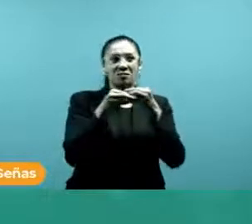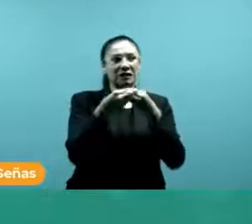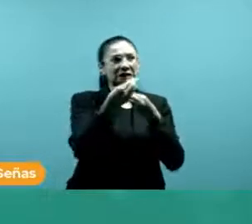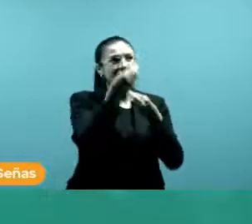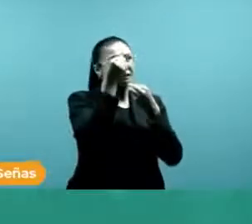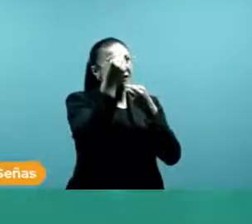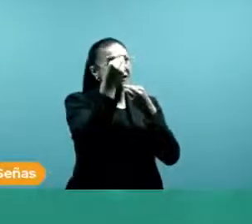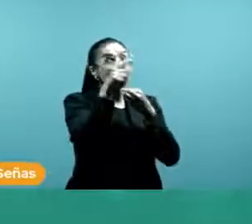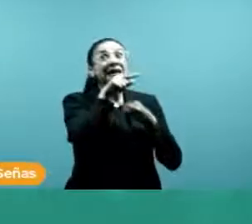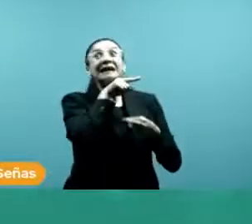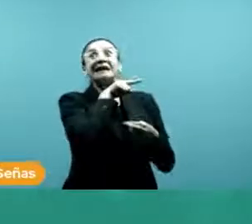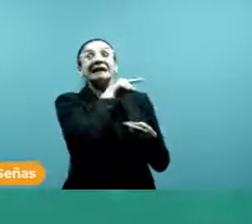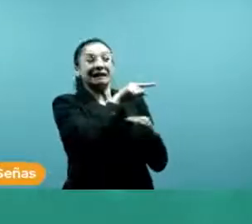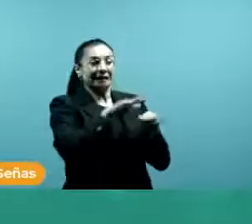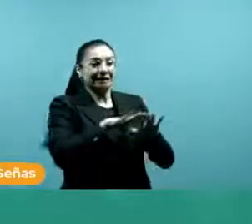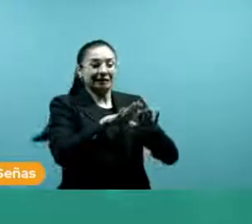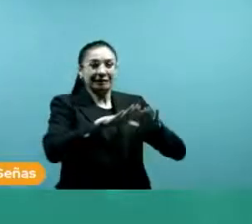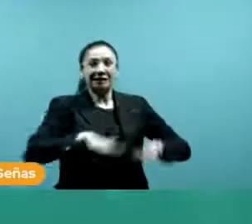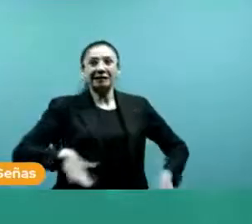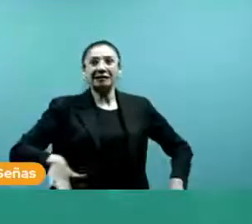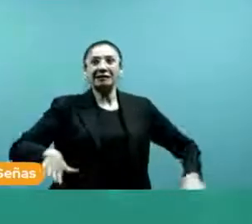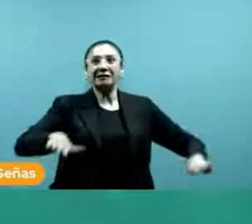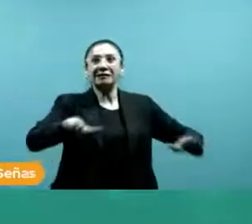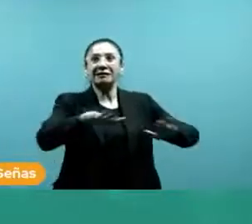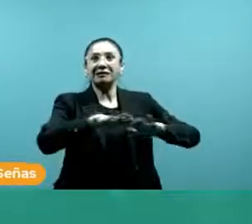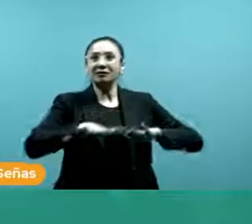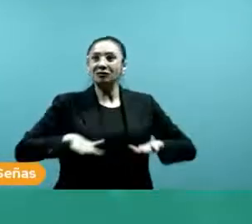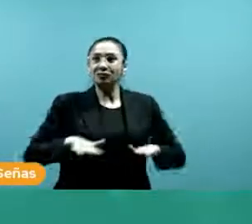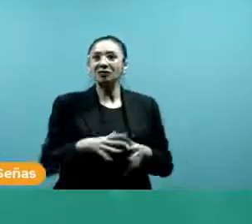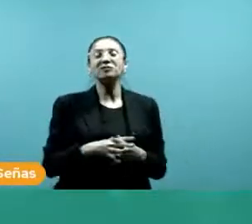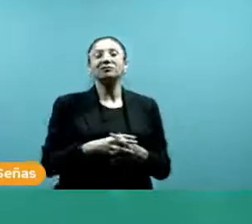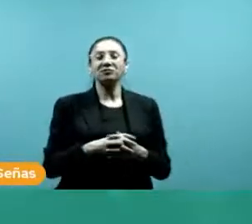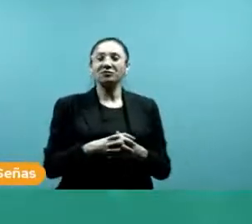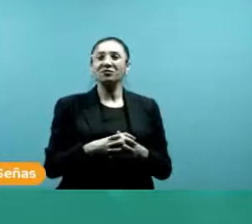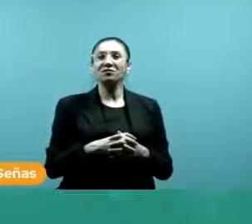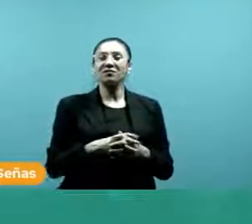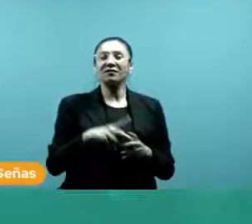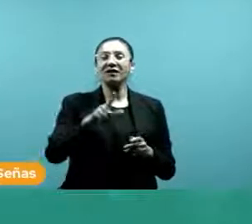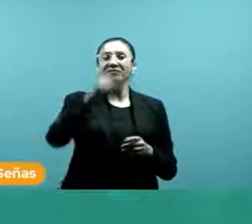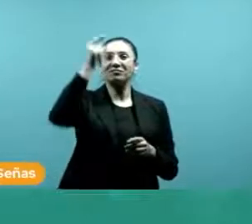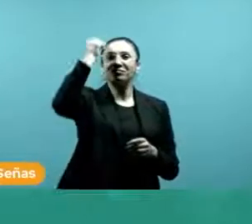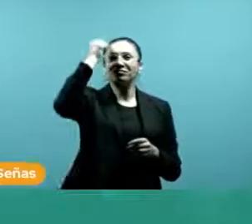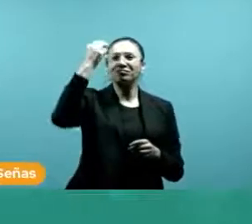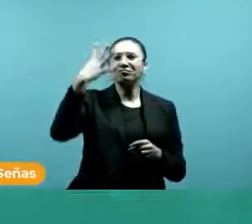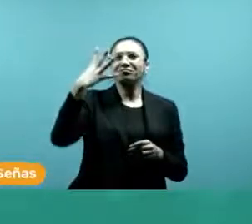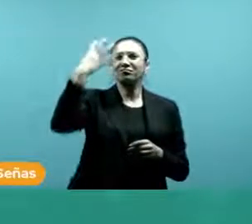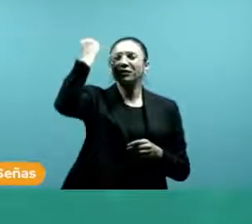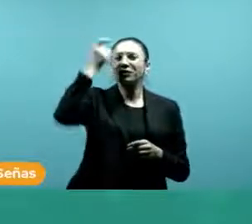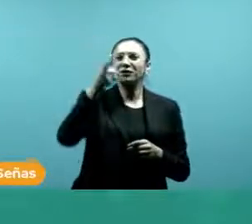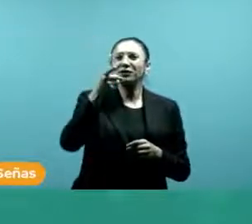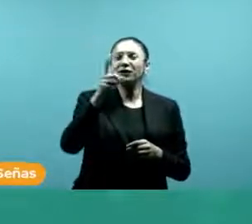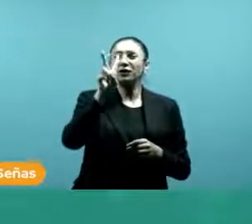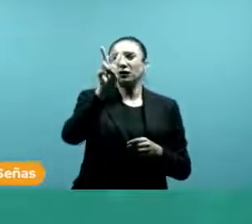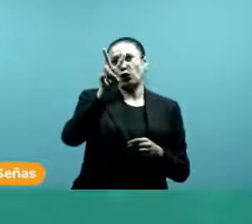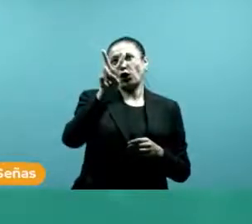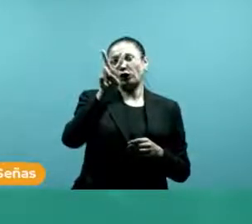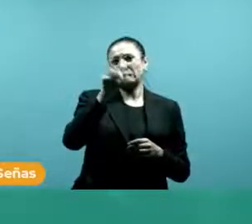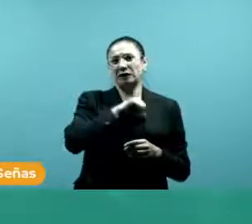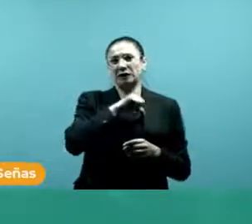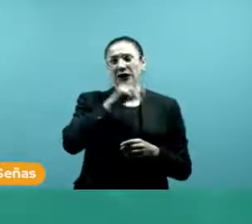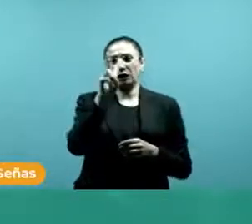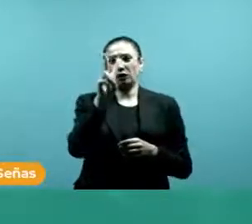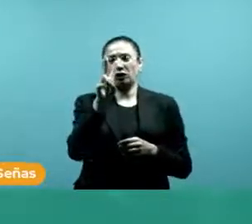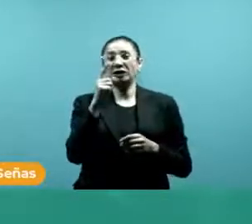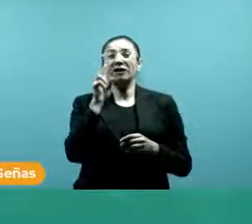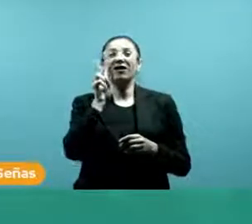And the Auschwitz Memorial are two sites. One Memorial that you can de Auschwitz see on the left, sitios, this unos, is the site of Auschwitz